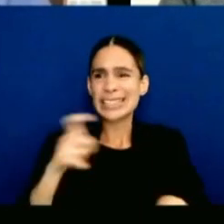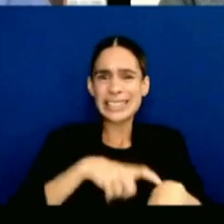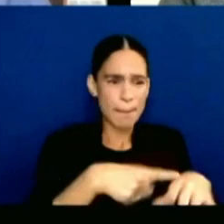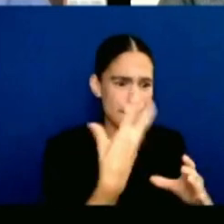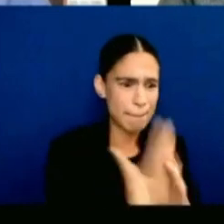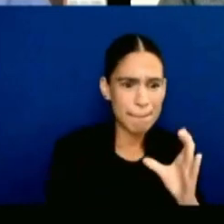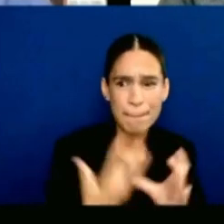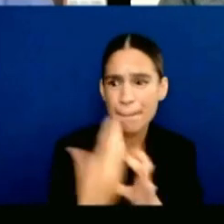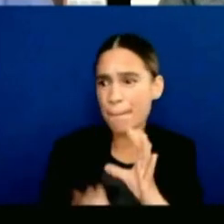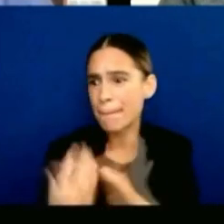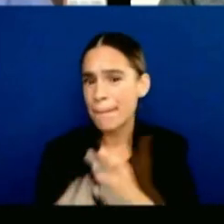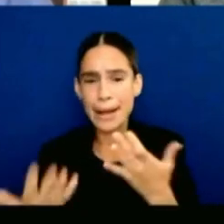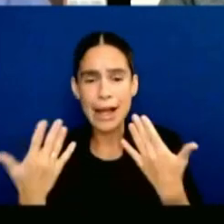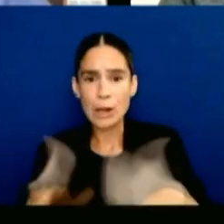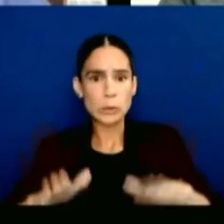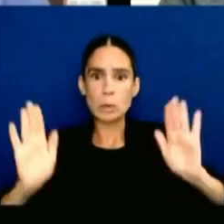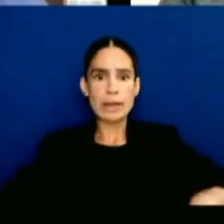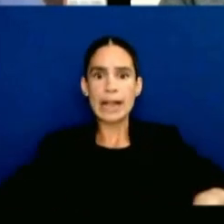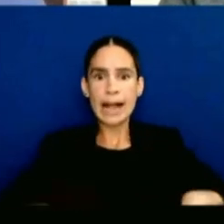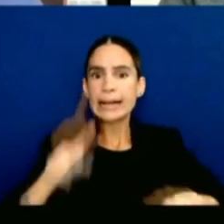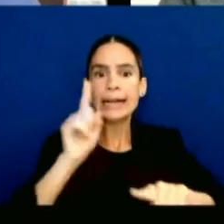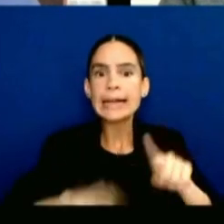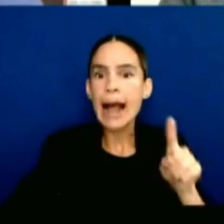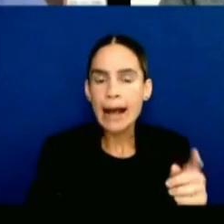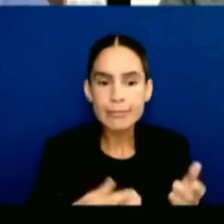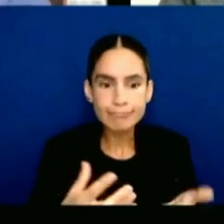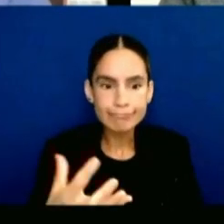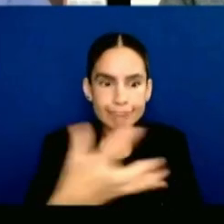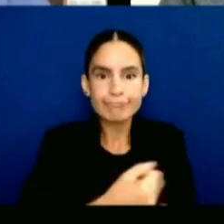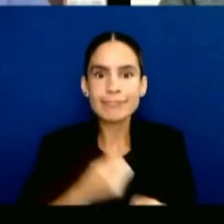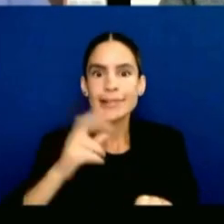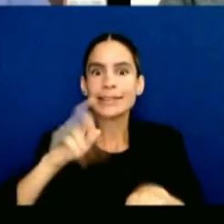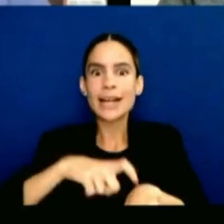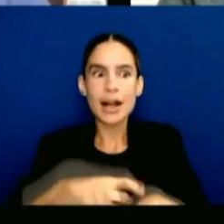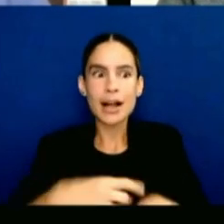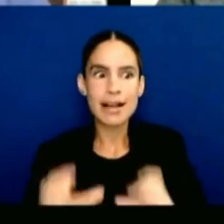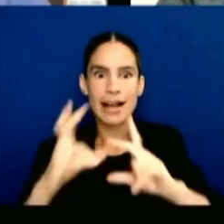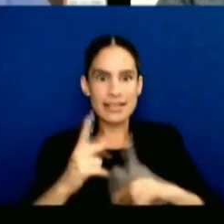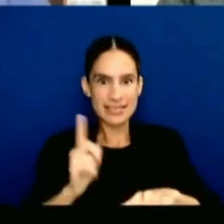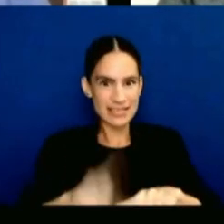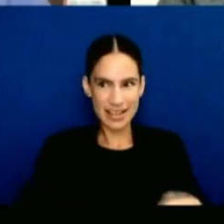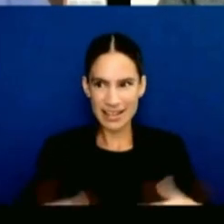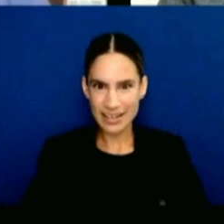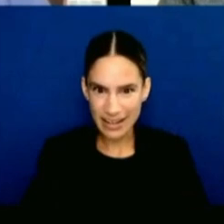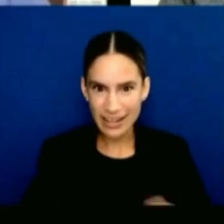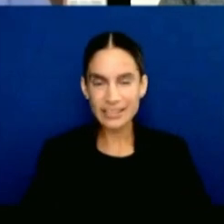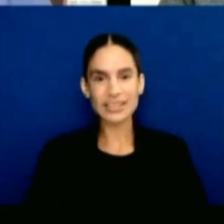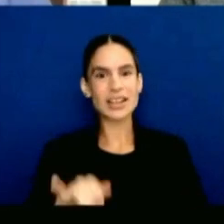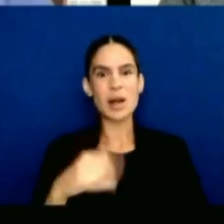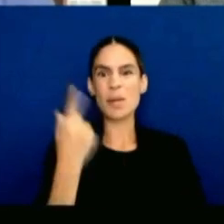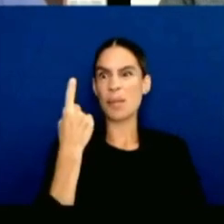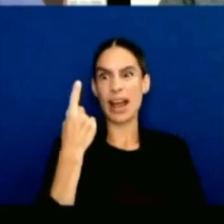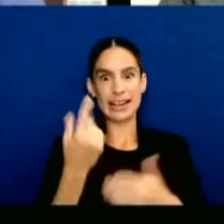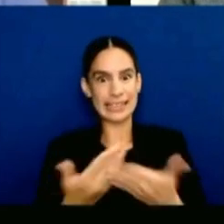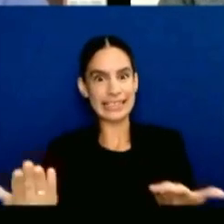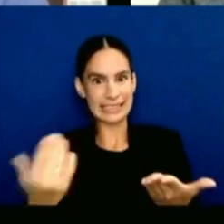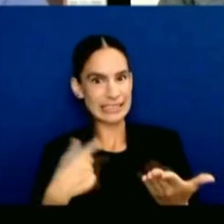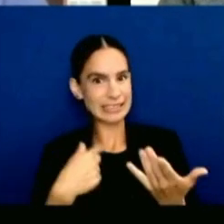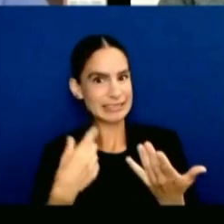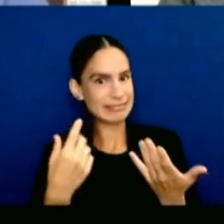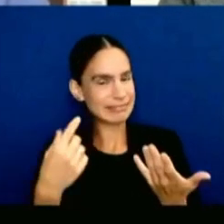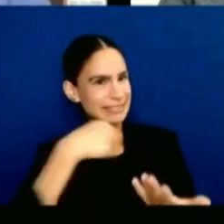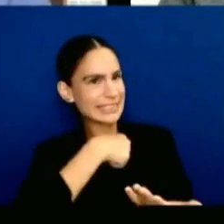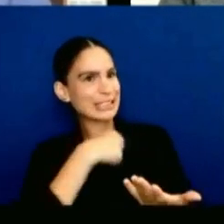from spreading so widely. Is that one of the things that we all should have learned maybe from what's happening right now, is that when you